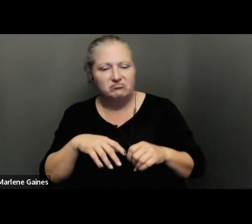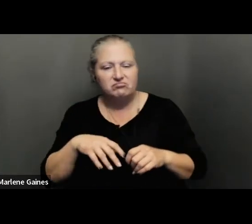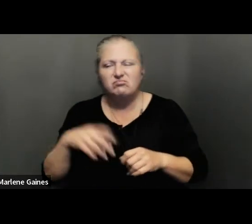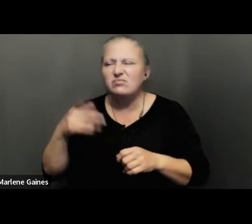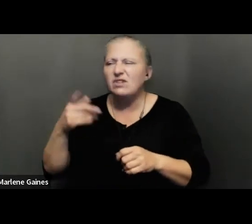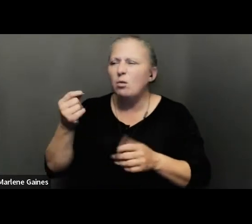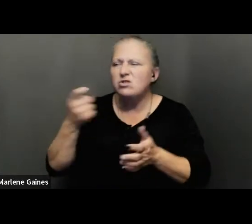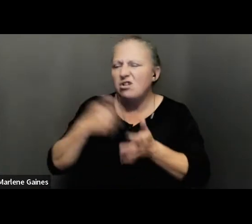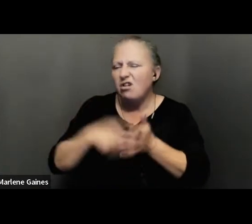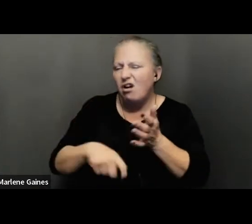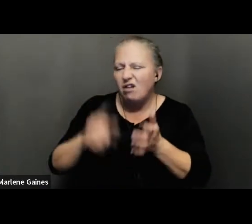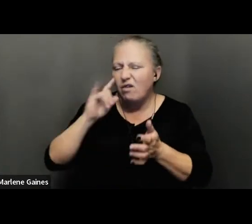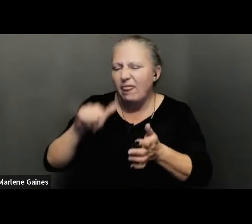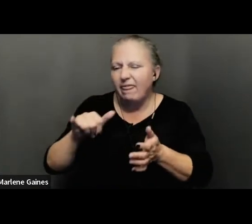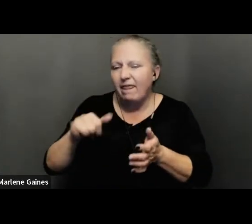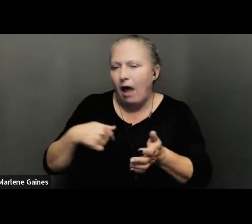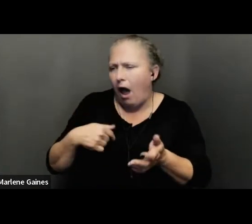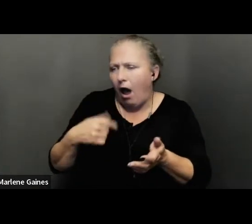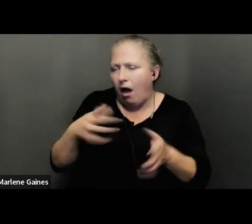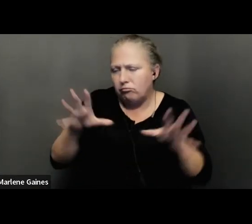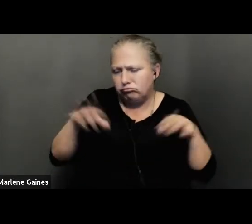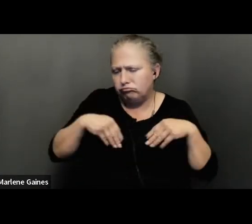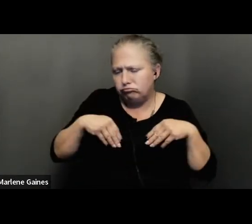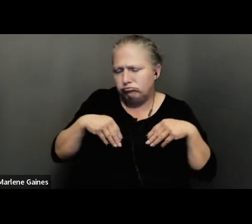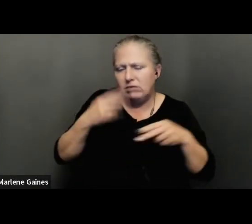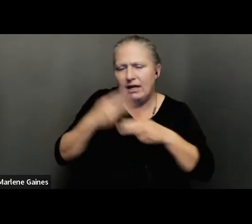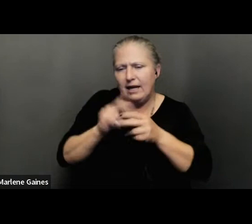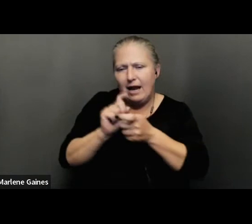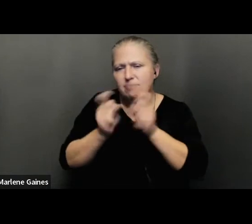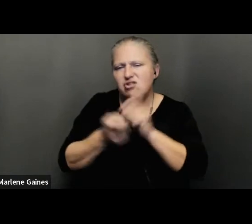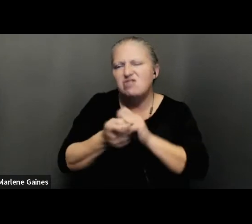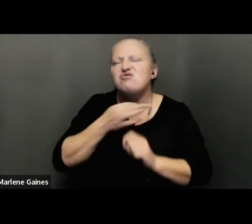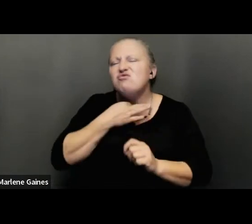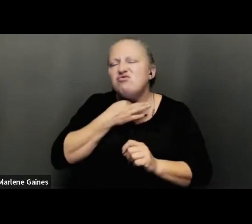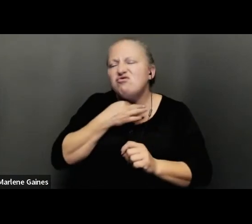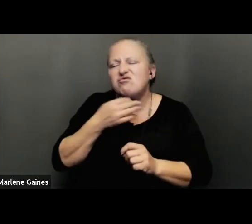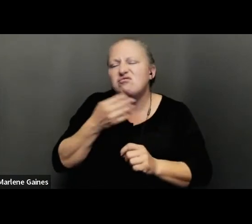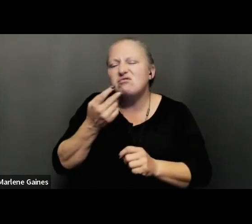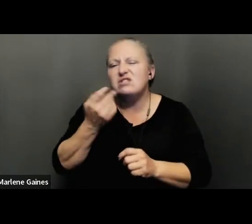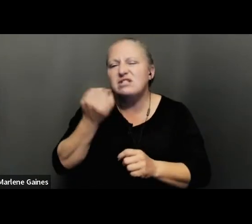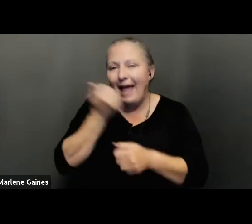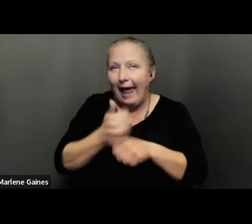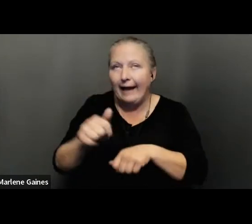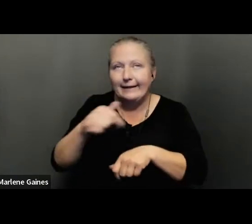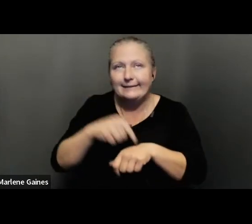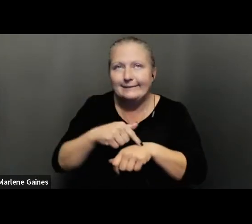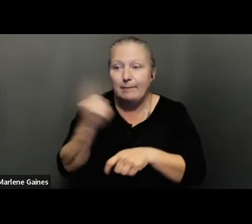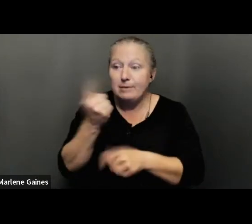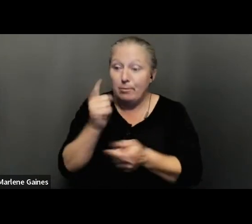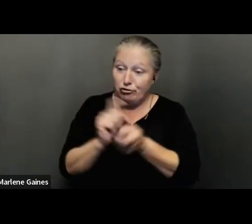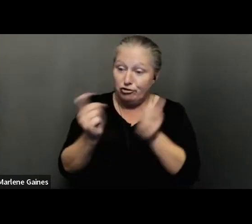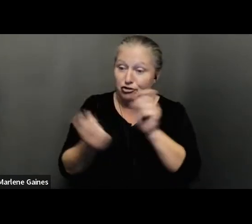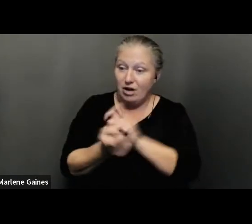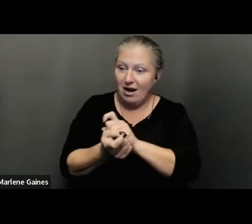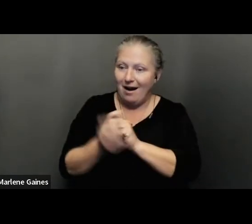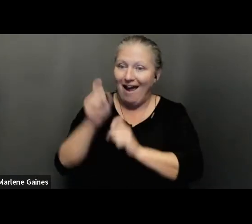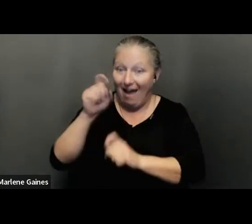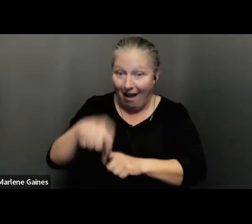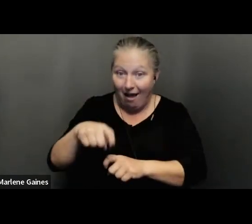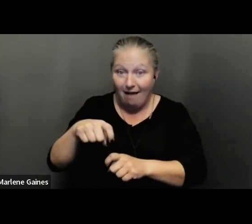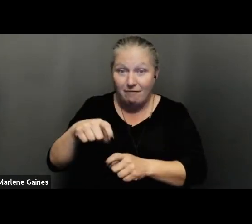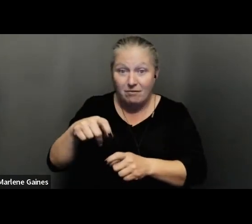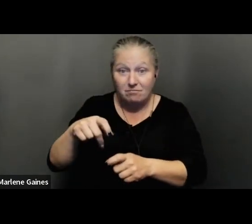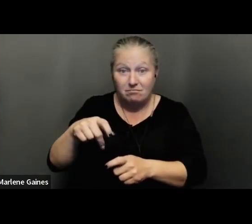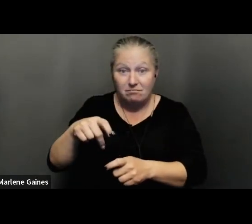cost implication? I mean, I'm good with the name change. I'm just curious that What's the anytime cost? something changes, do you have